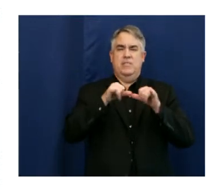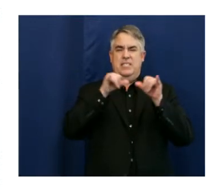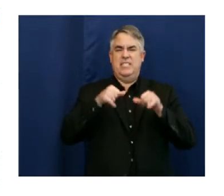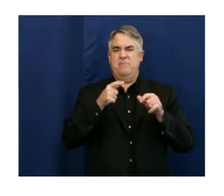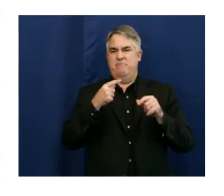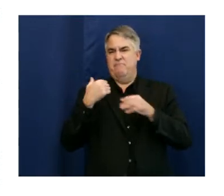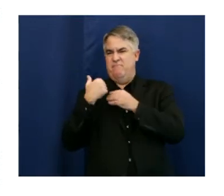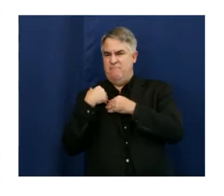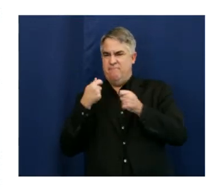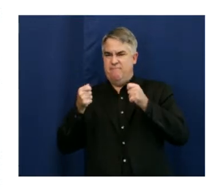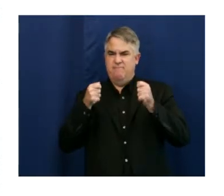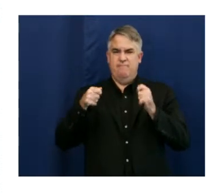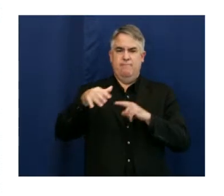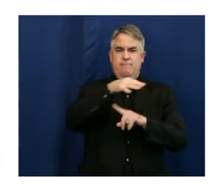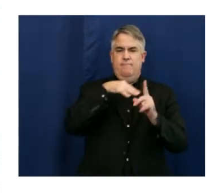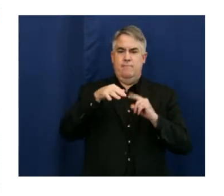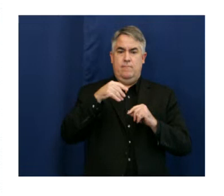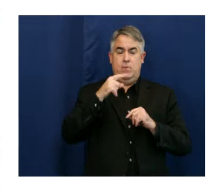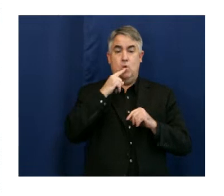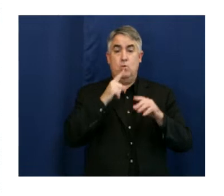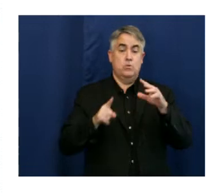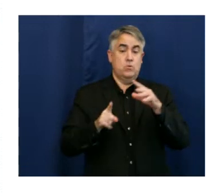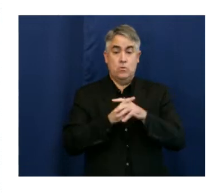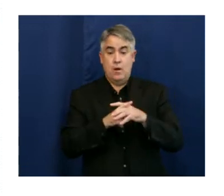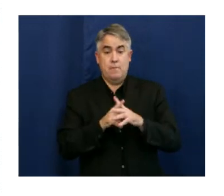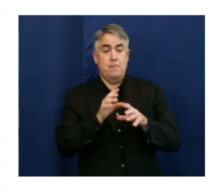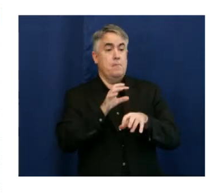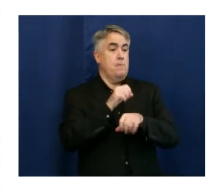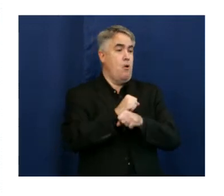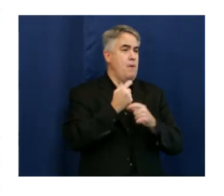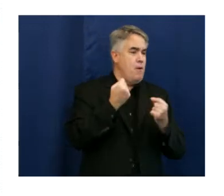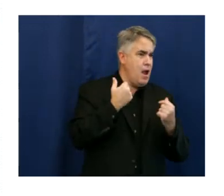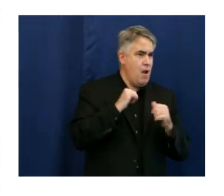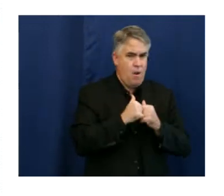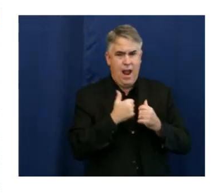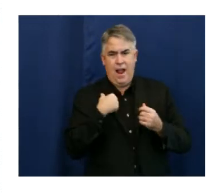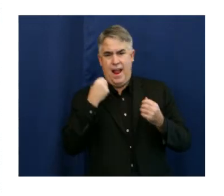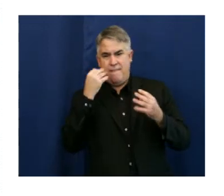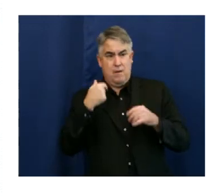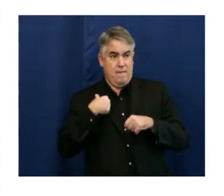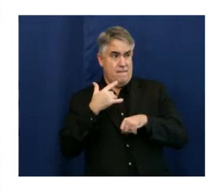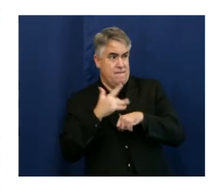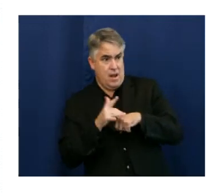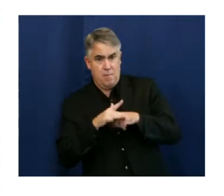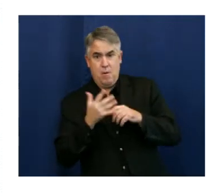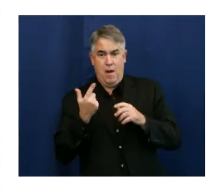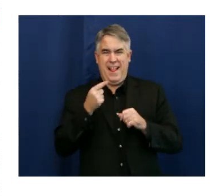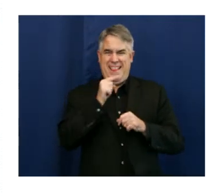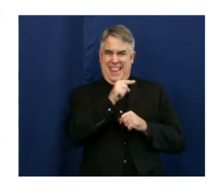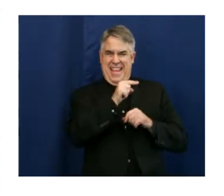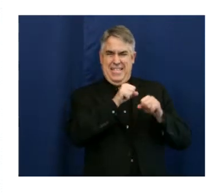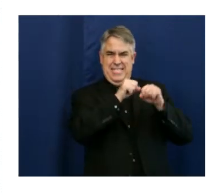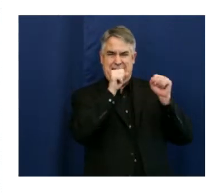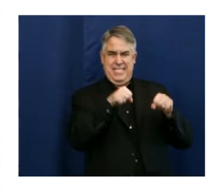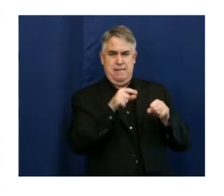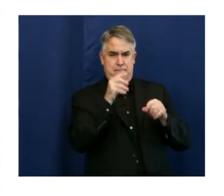go, determine eligibility, appointments, notifications, and all of the information. What you see here is a screenshot of what we think